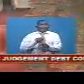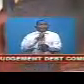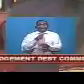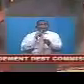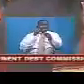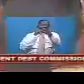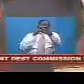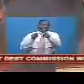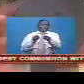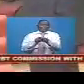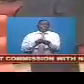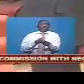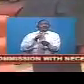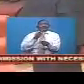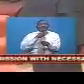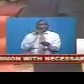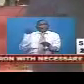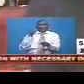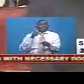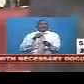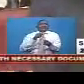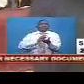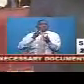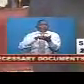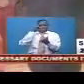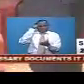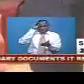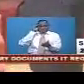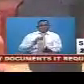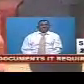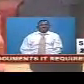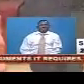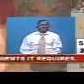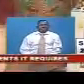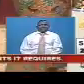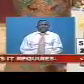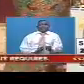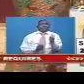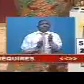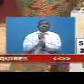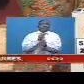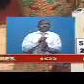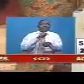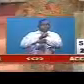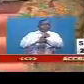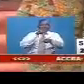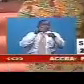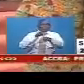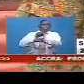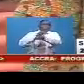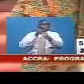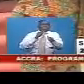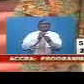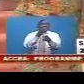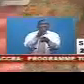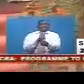Newton, whilst Miss Charlotte Sam was adjudged the best graduating student in general. The most outstanding hard-working